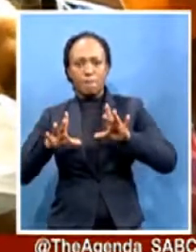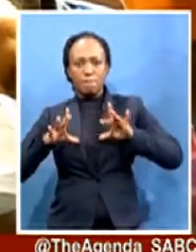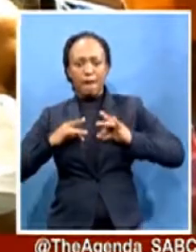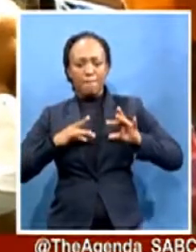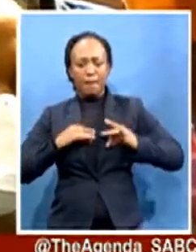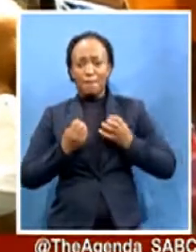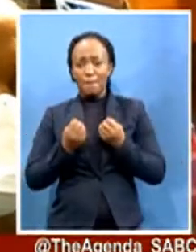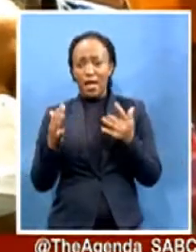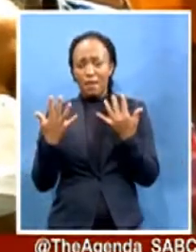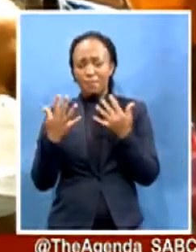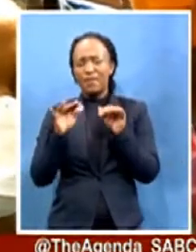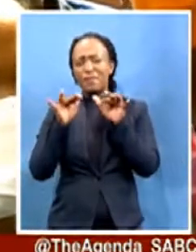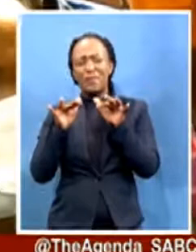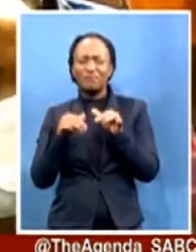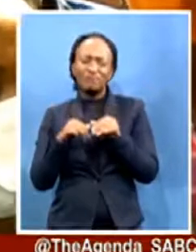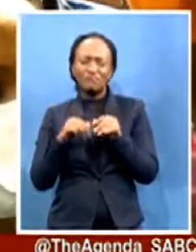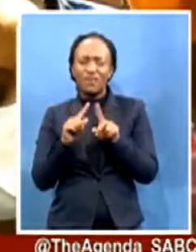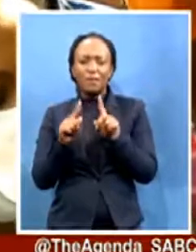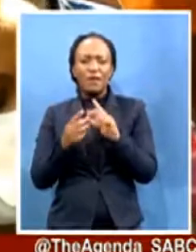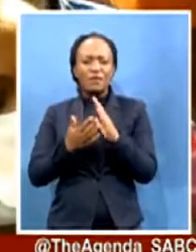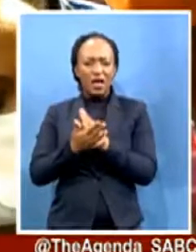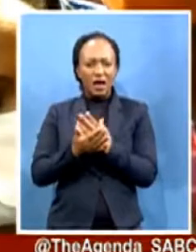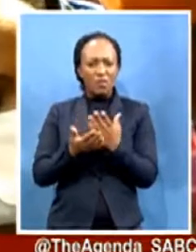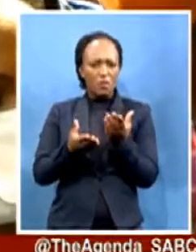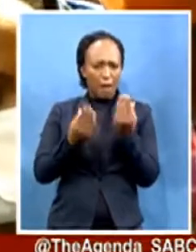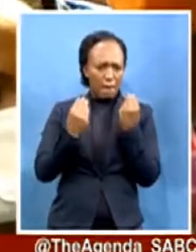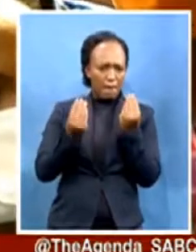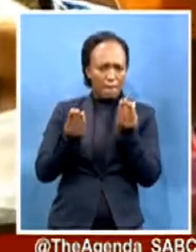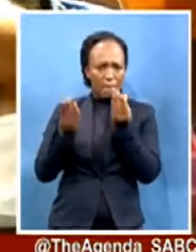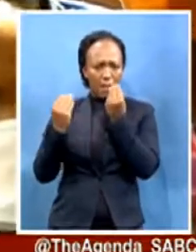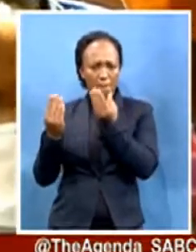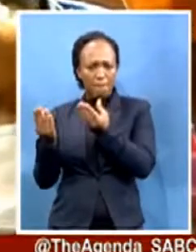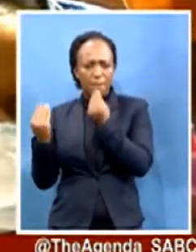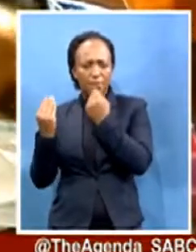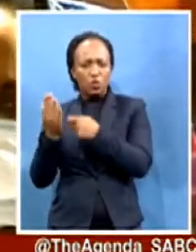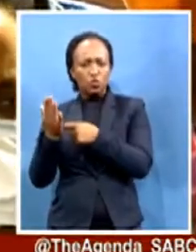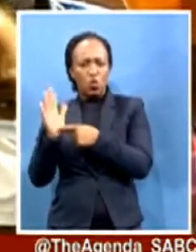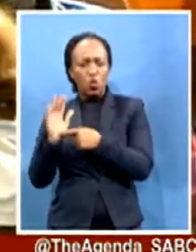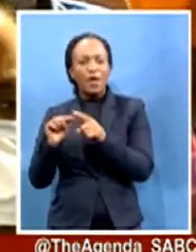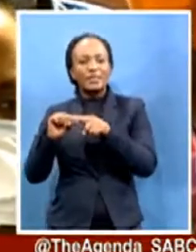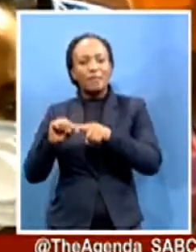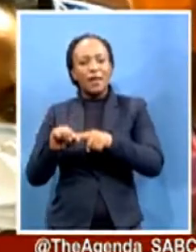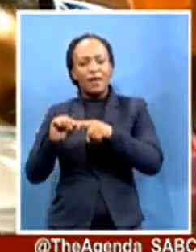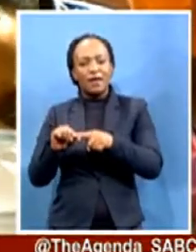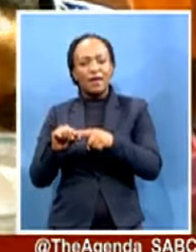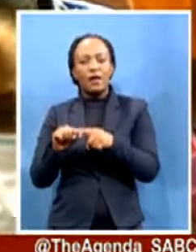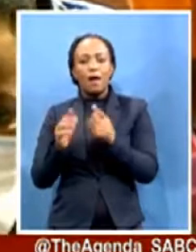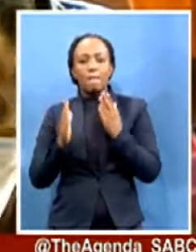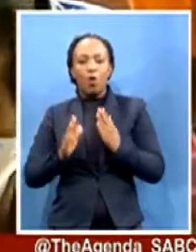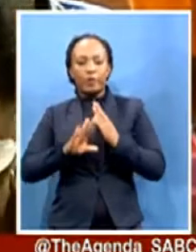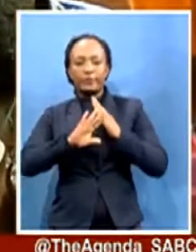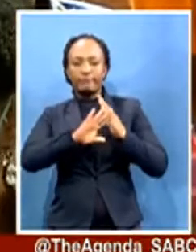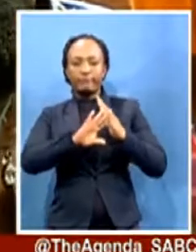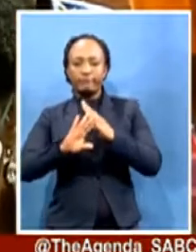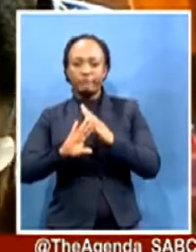still find some of the infections showing up. Just depends on the level of immunity that people are able to generate. So that is a